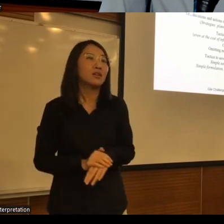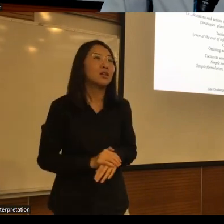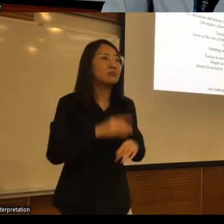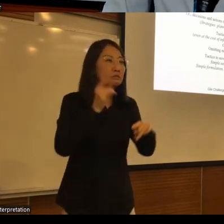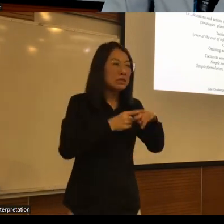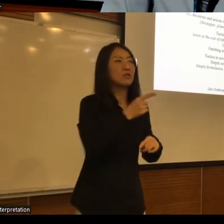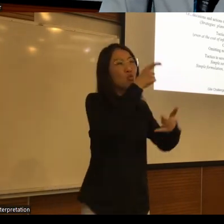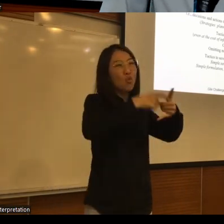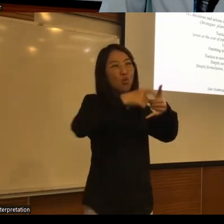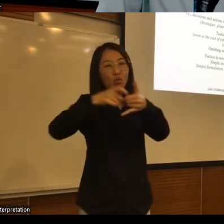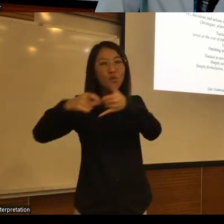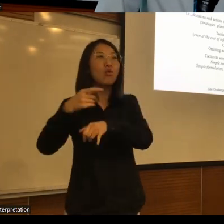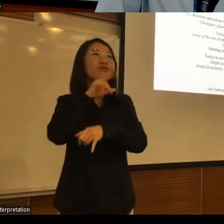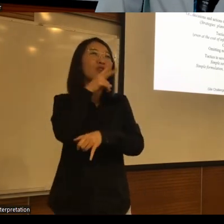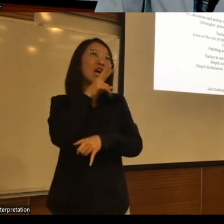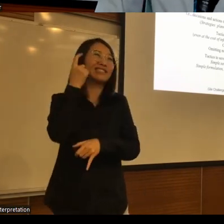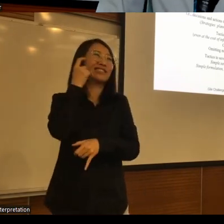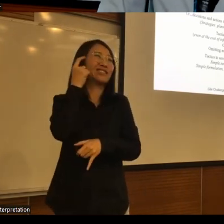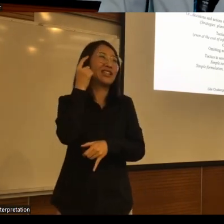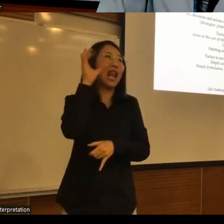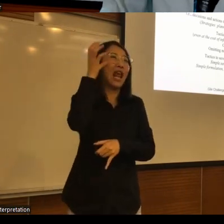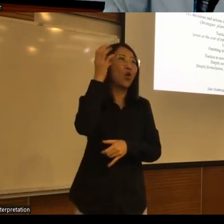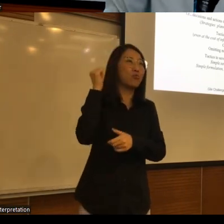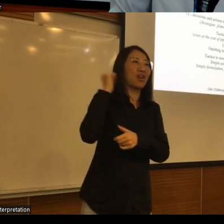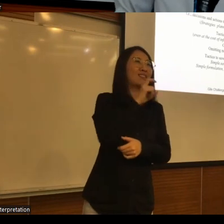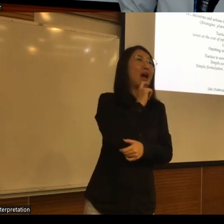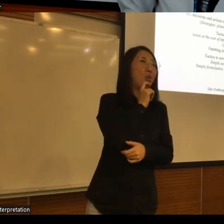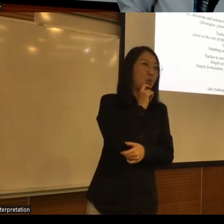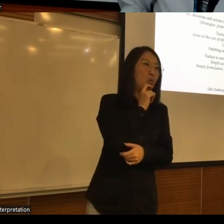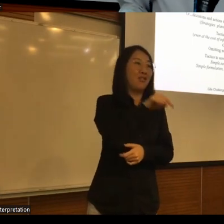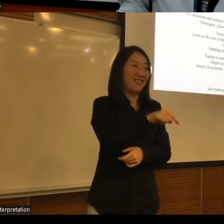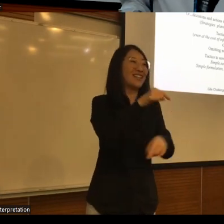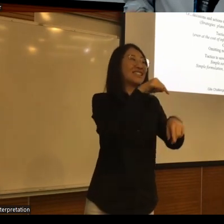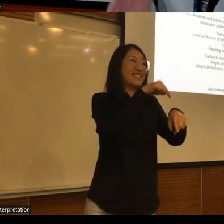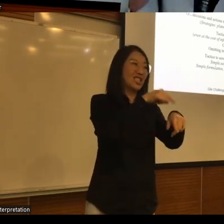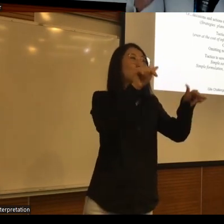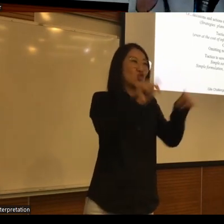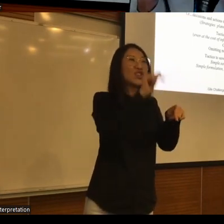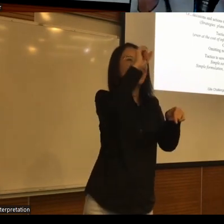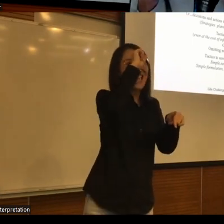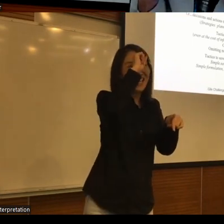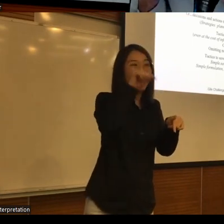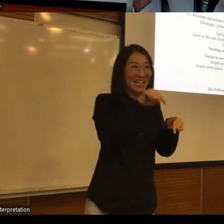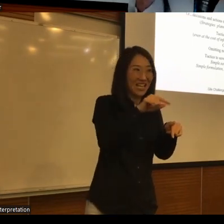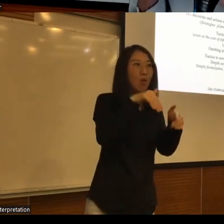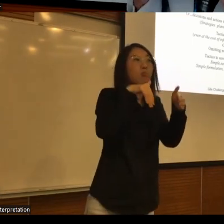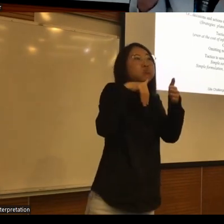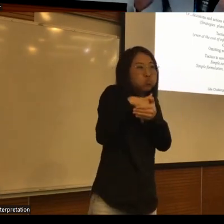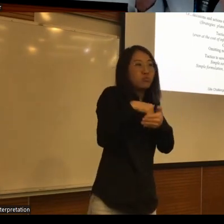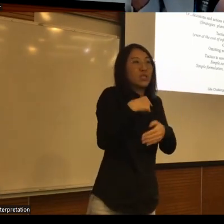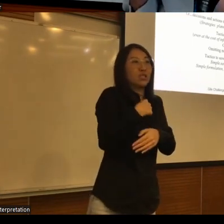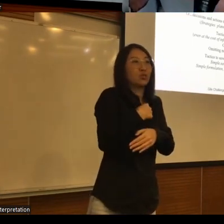think every interpreter with no theoretical background knows that he or she sometimes have to keep